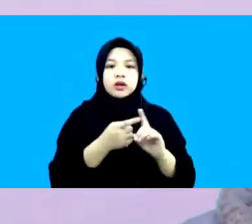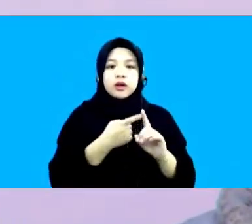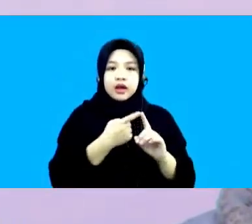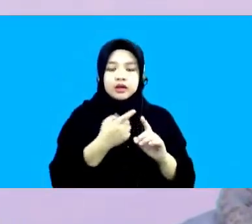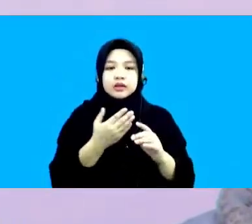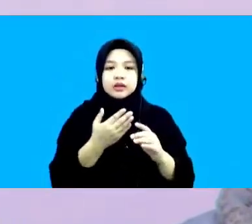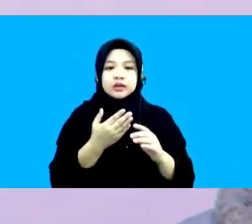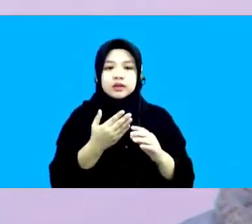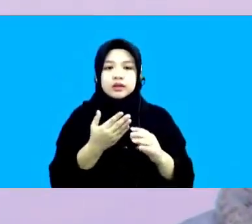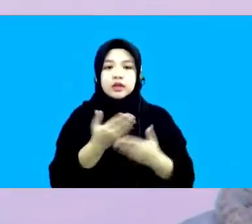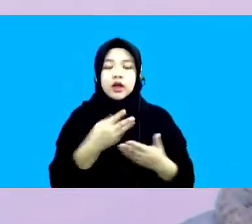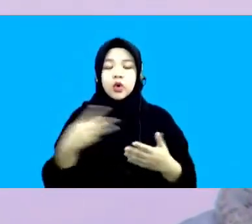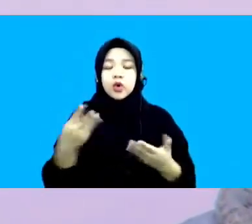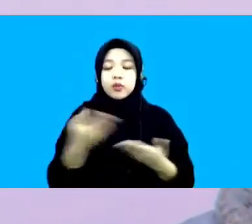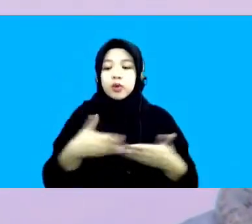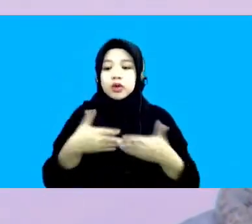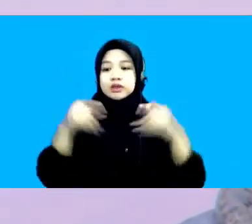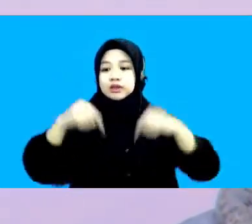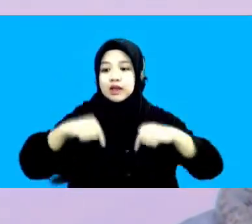with my